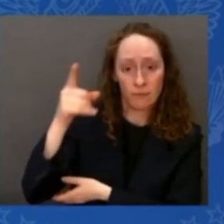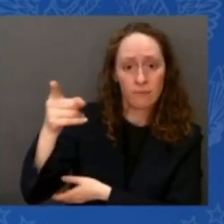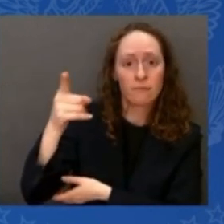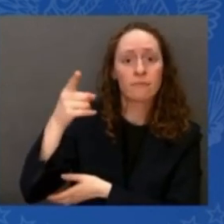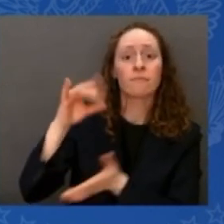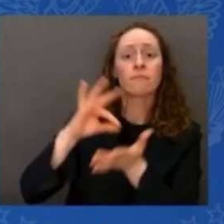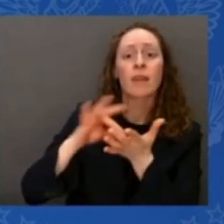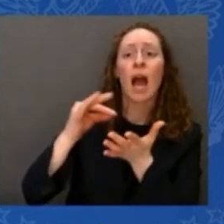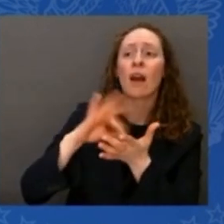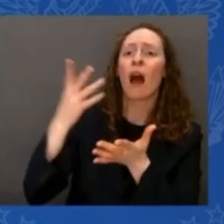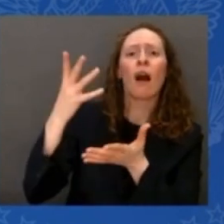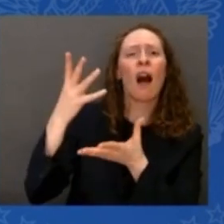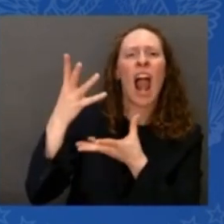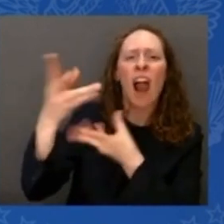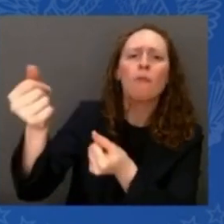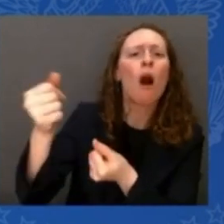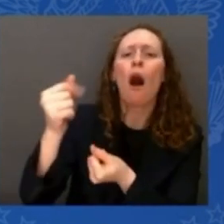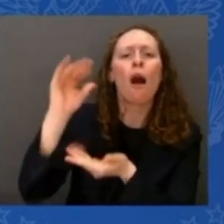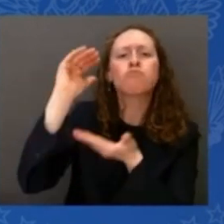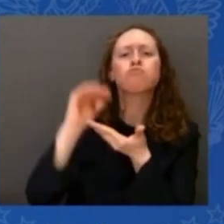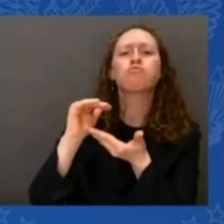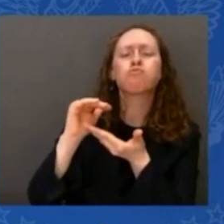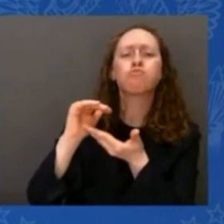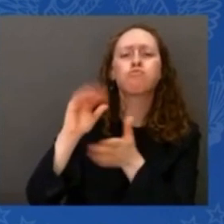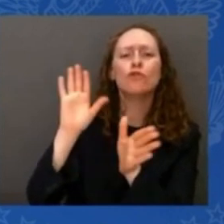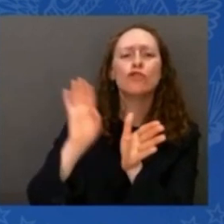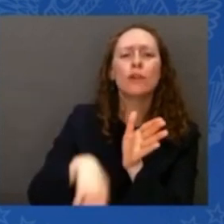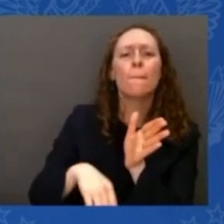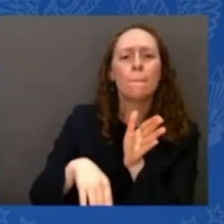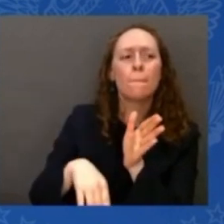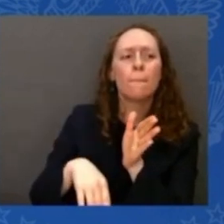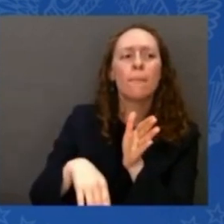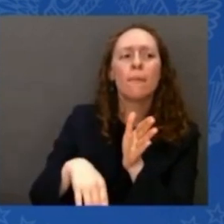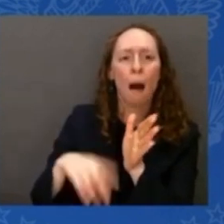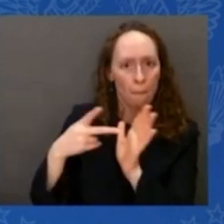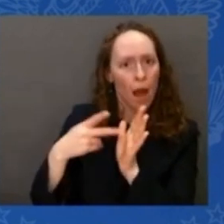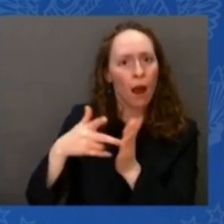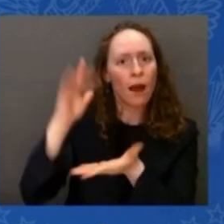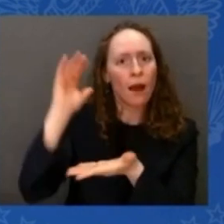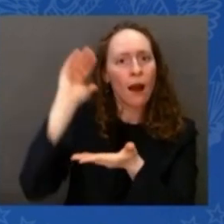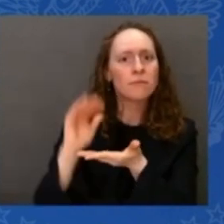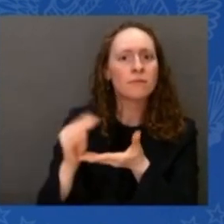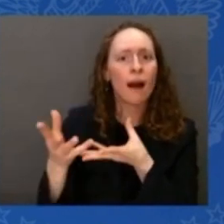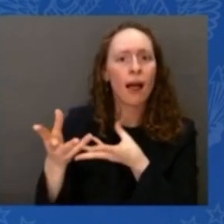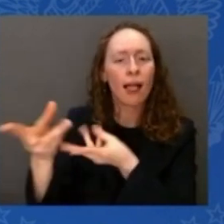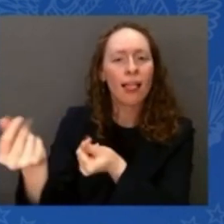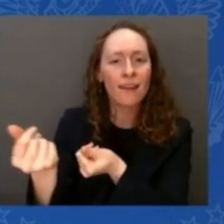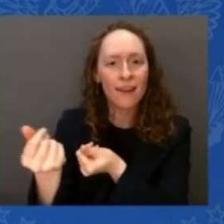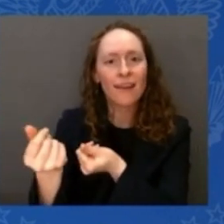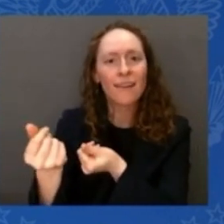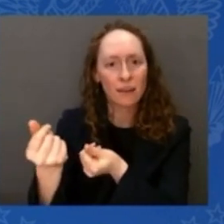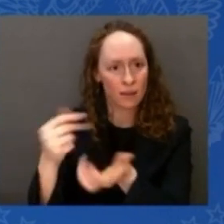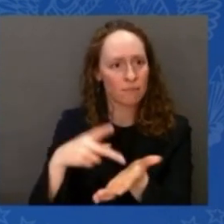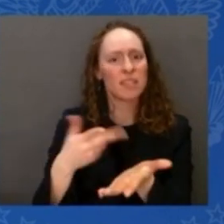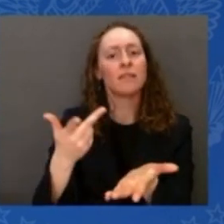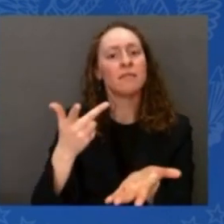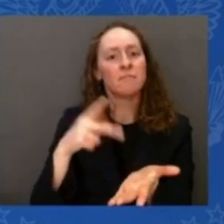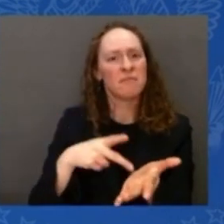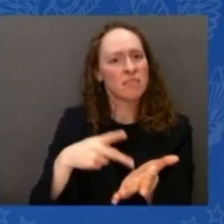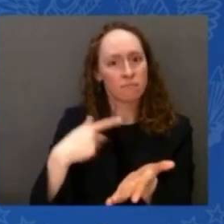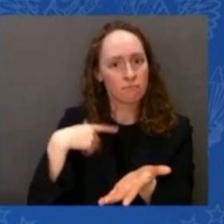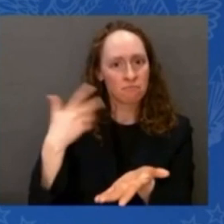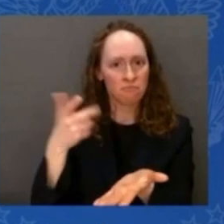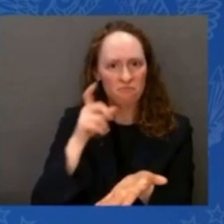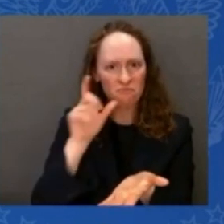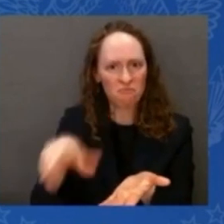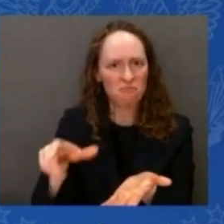less for prescription drugs, then it reduces the deficit. So, folks, it's a win-win.